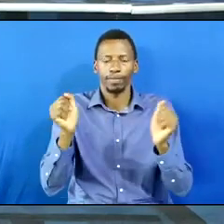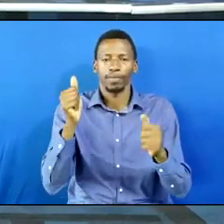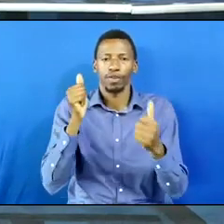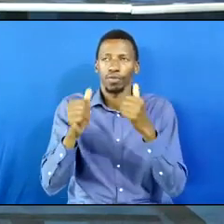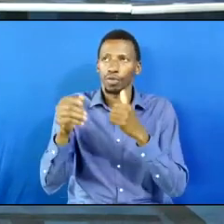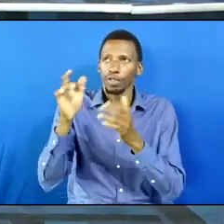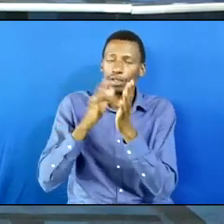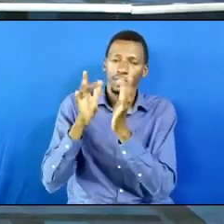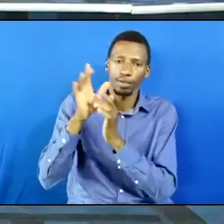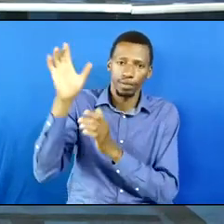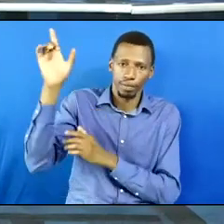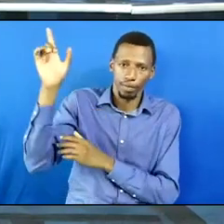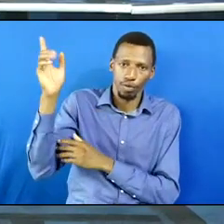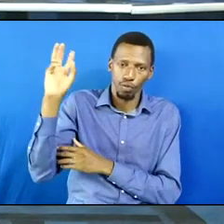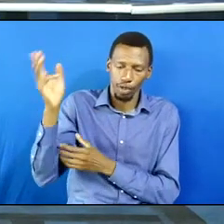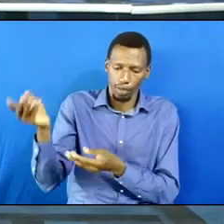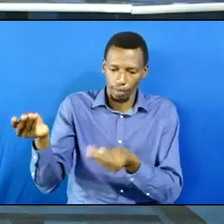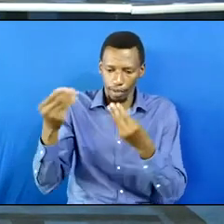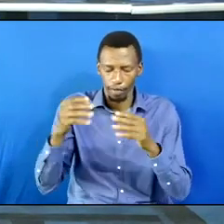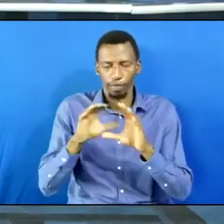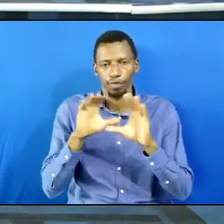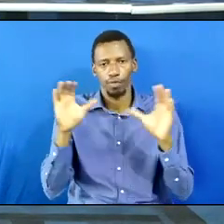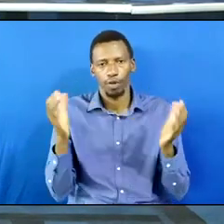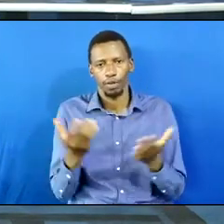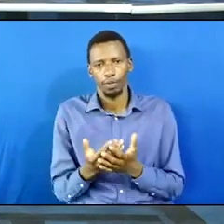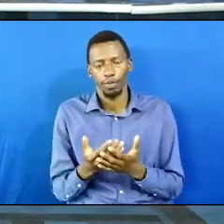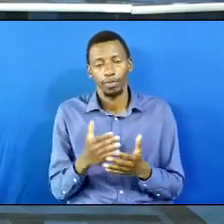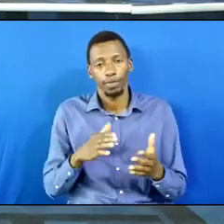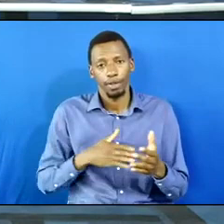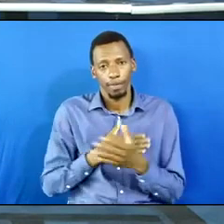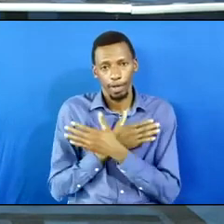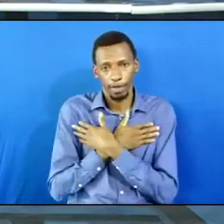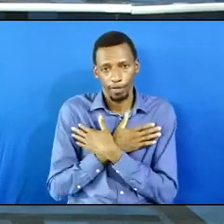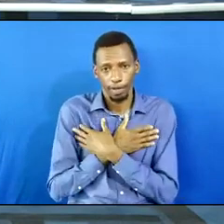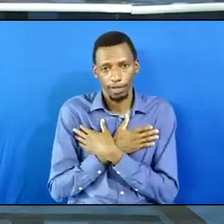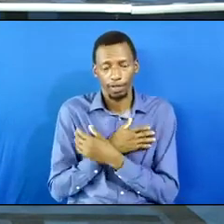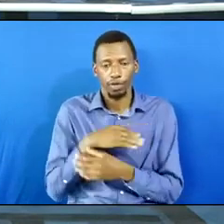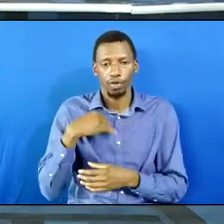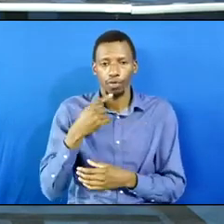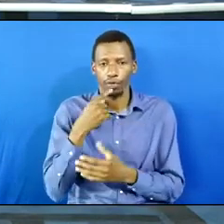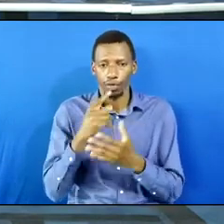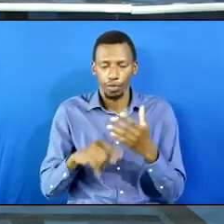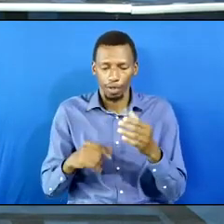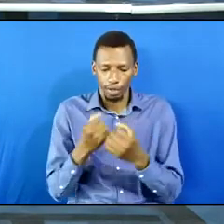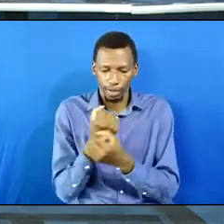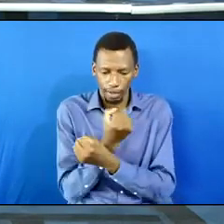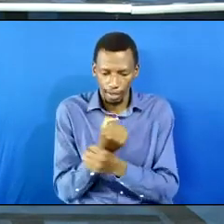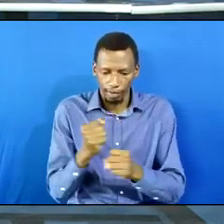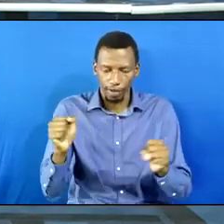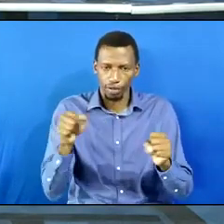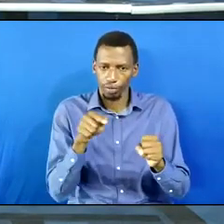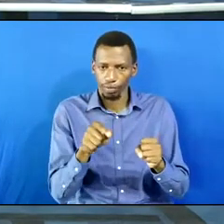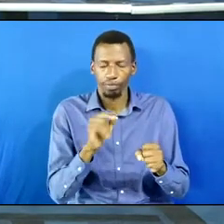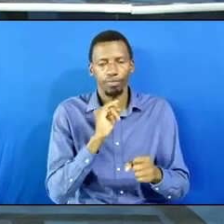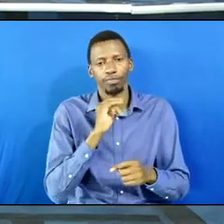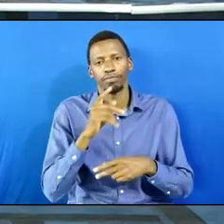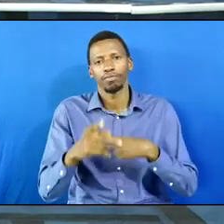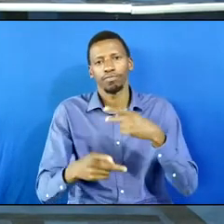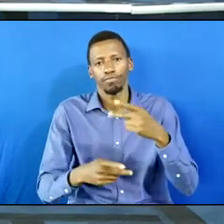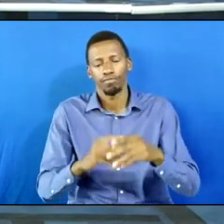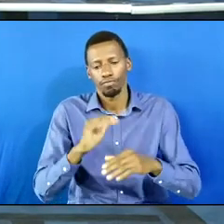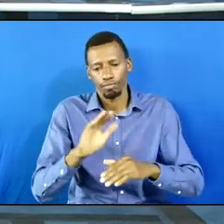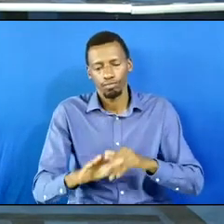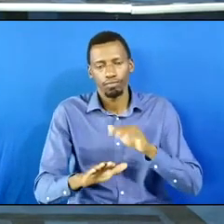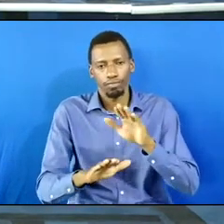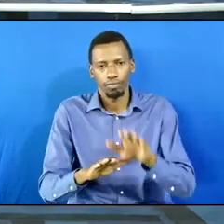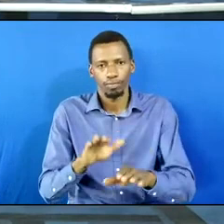own. My friends, we usually call salvation is a process. And one